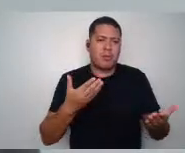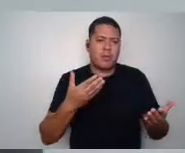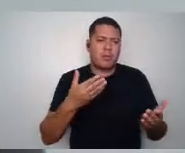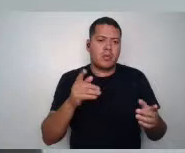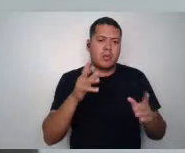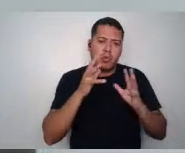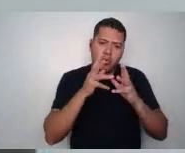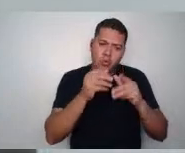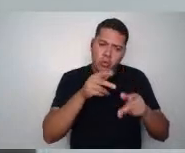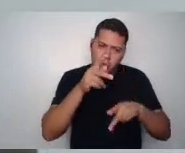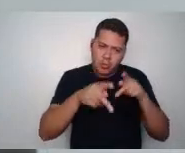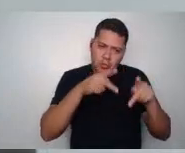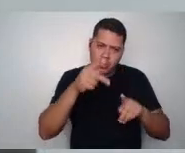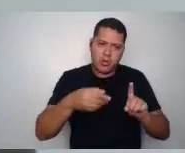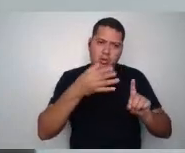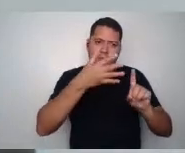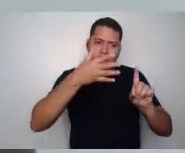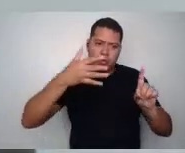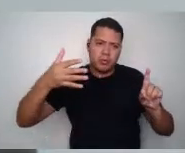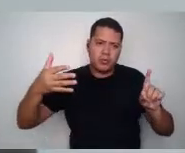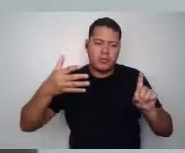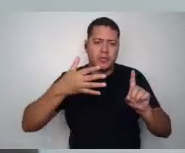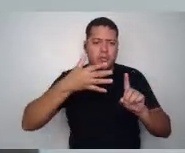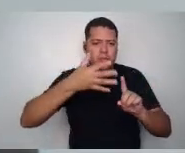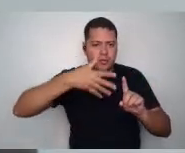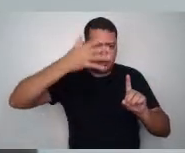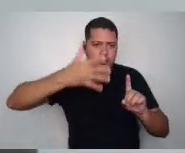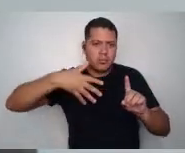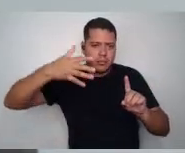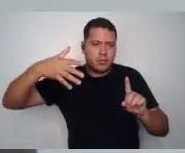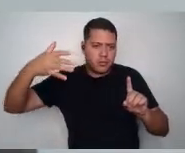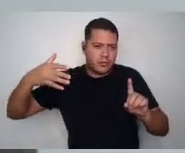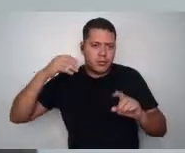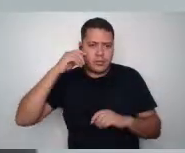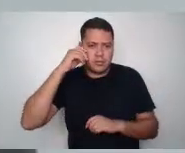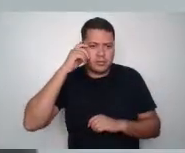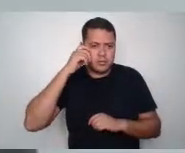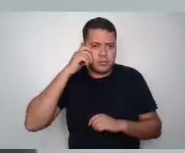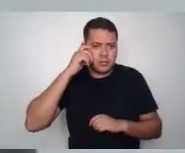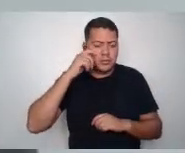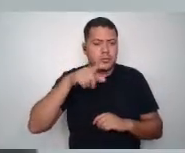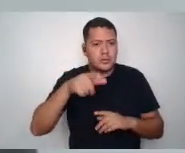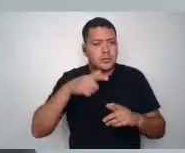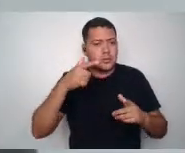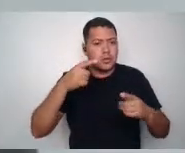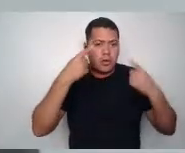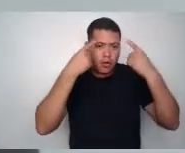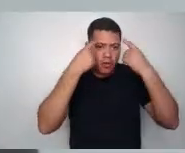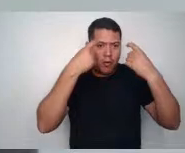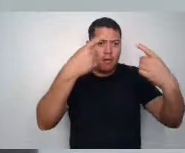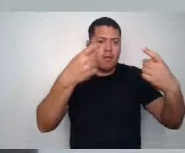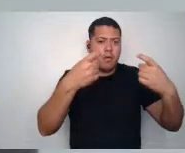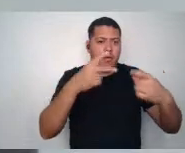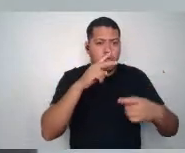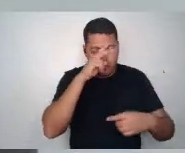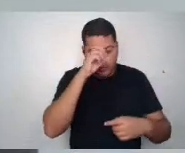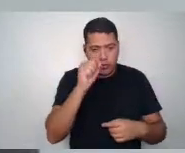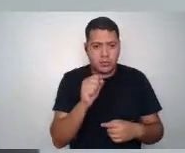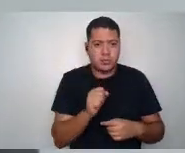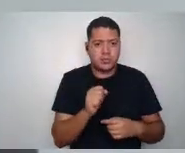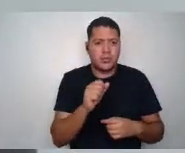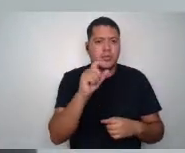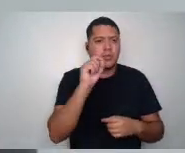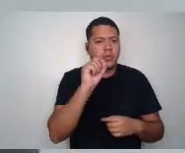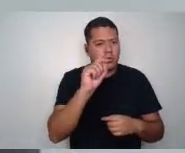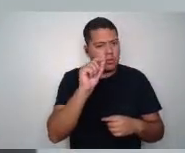the LGBTQ plus population. That is, and it's